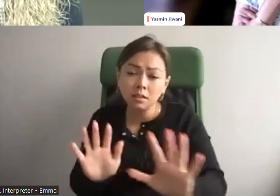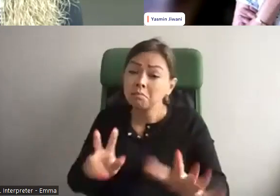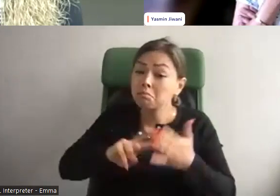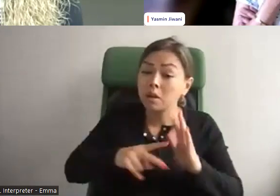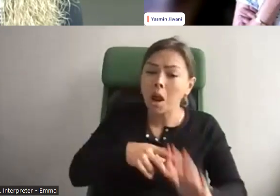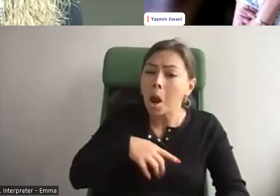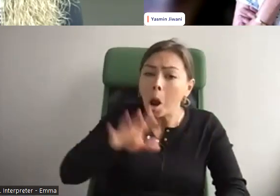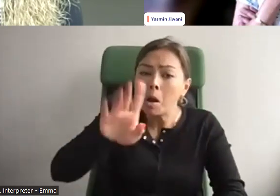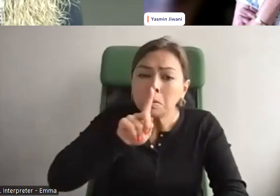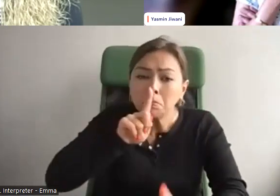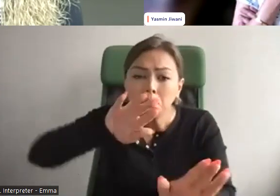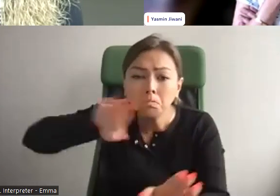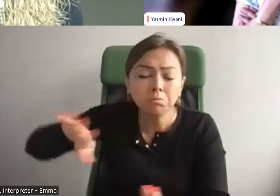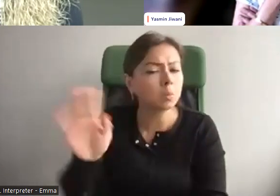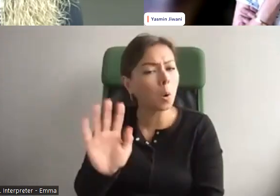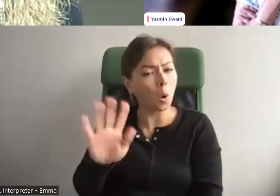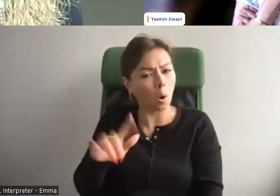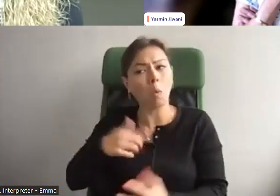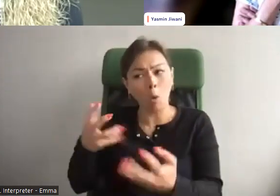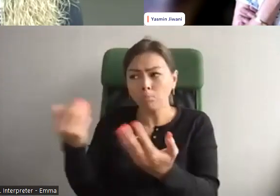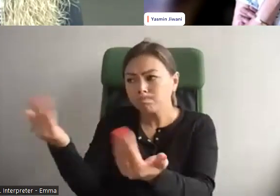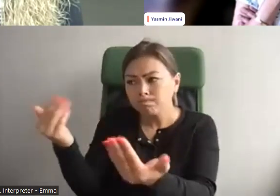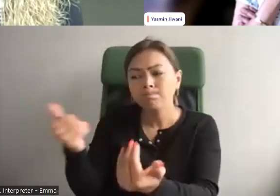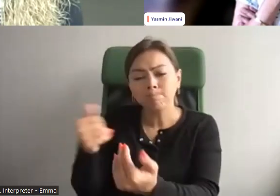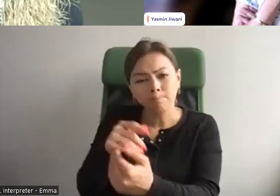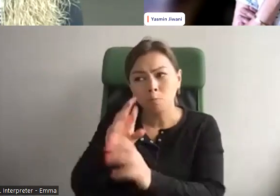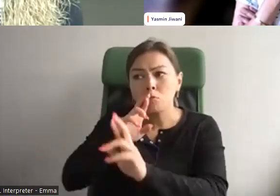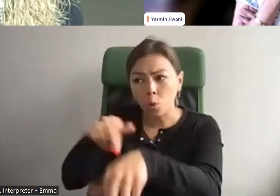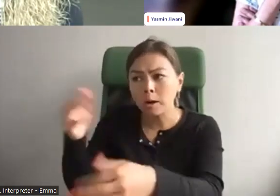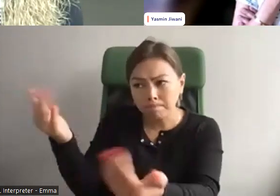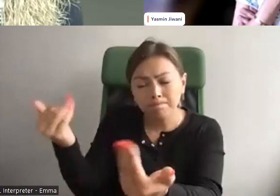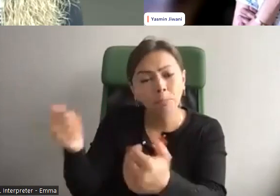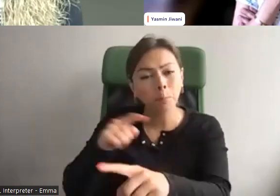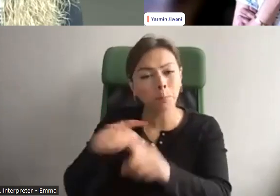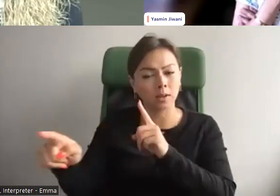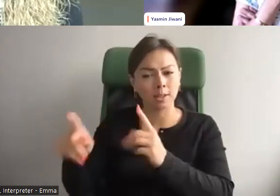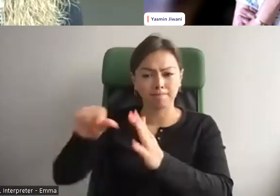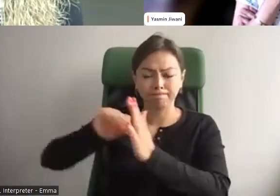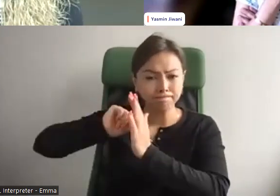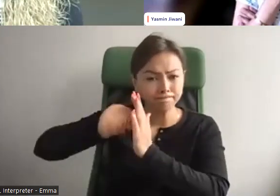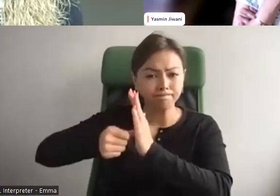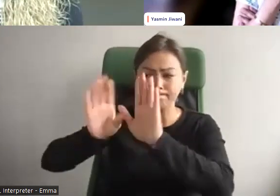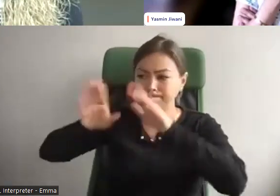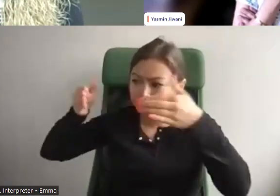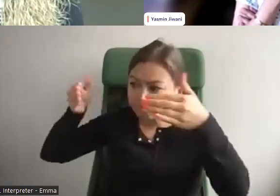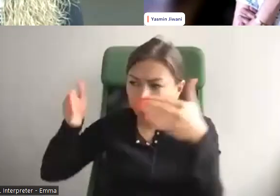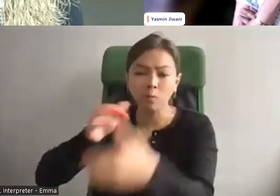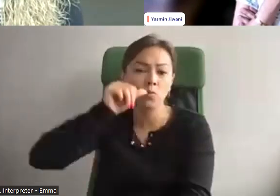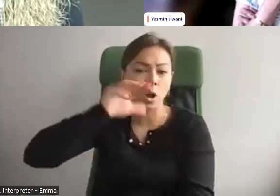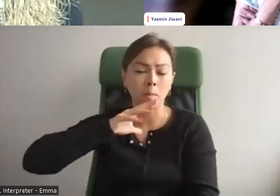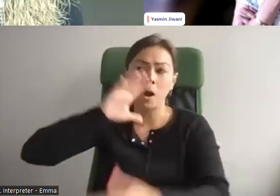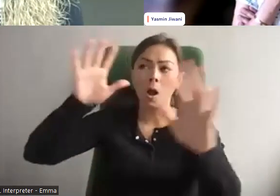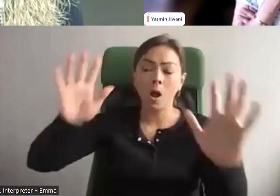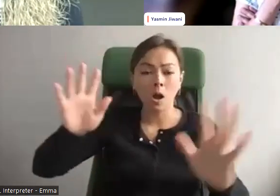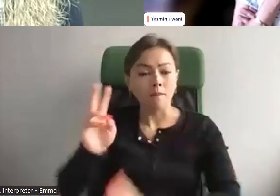we do, but one of the challenges is that because there's an overemphasis of women as victims, and